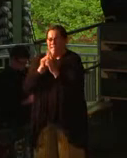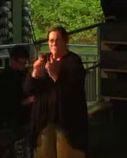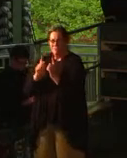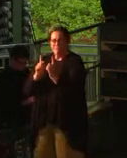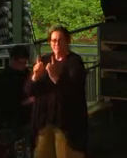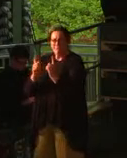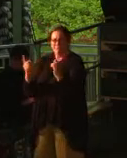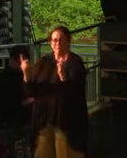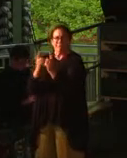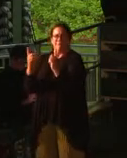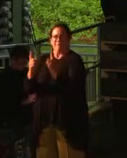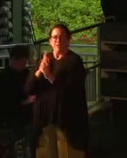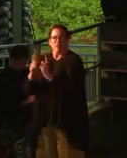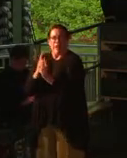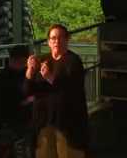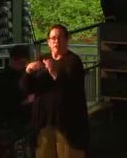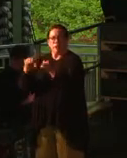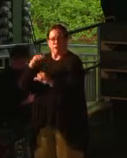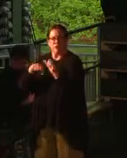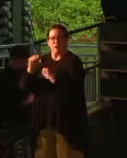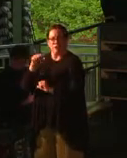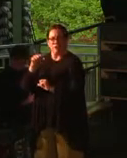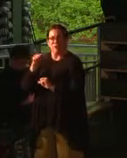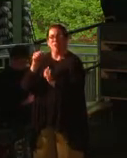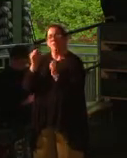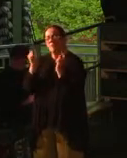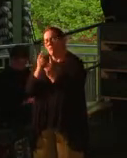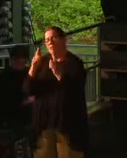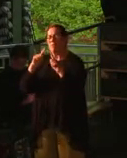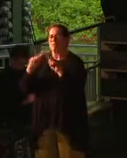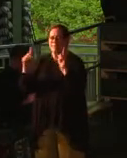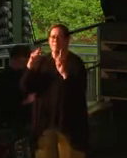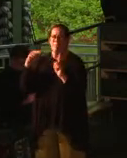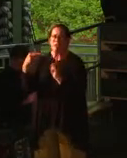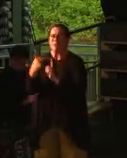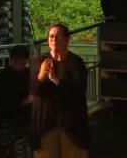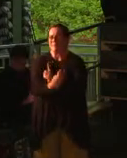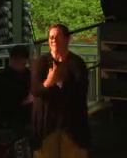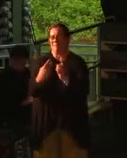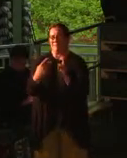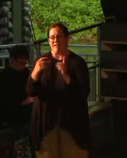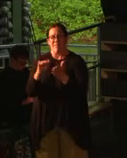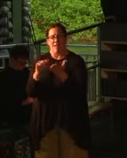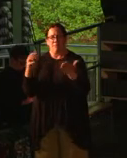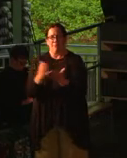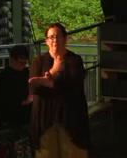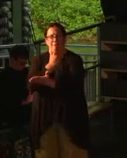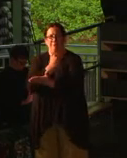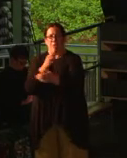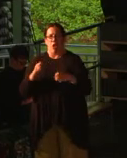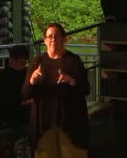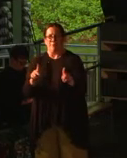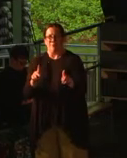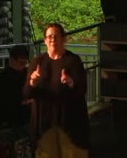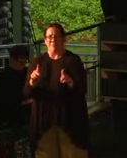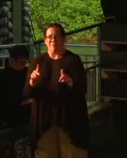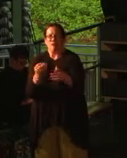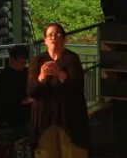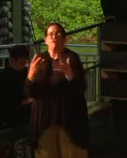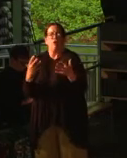interactions. Every different perspective we encounter is an opportunity to grow in ways we've never